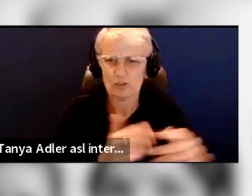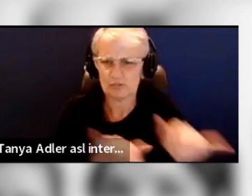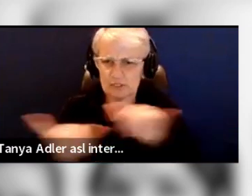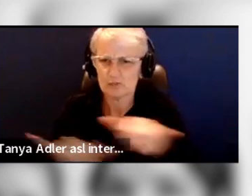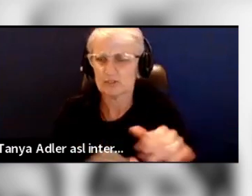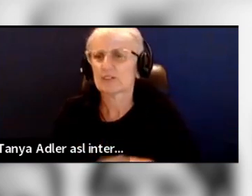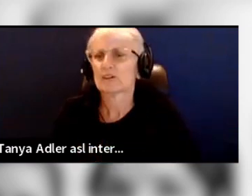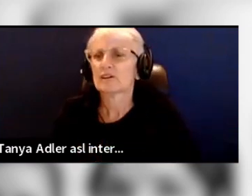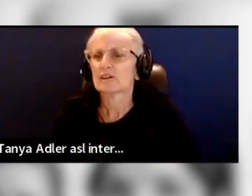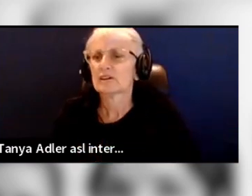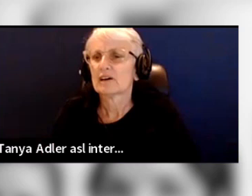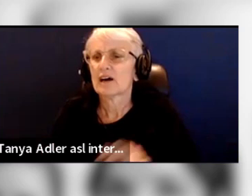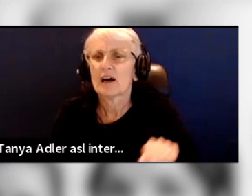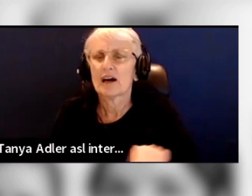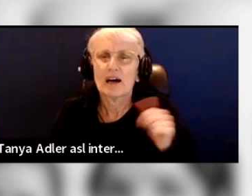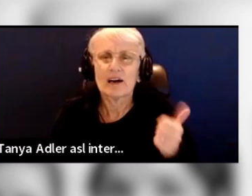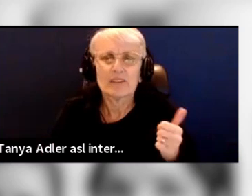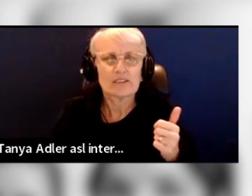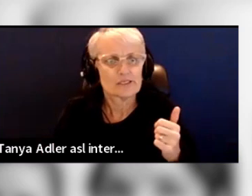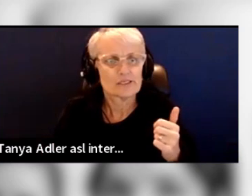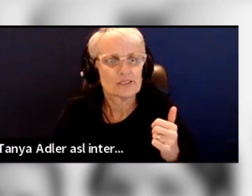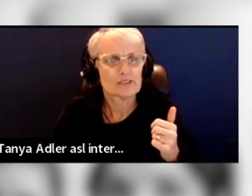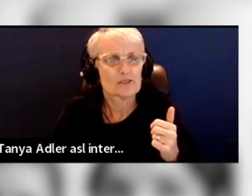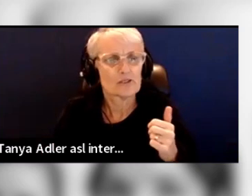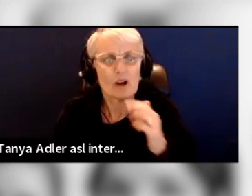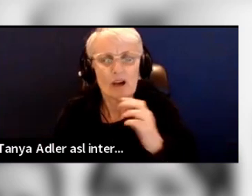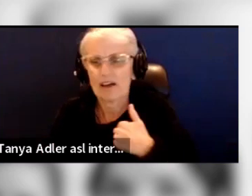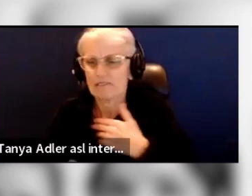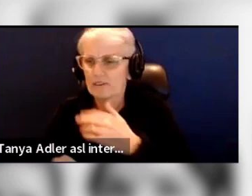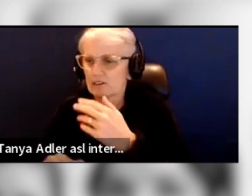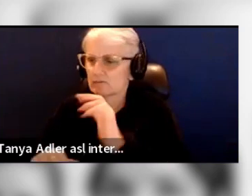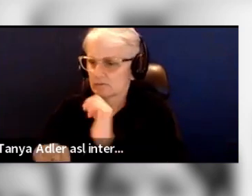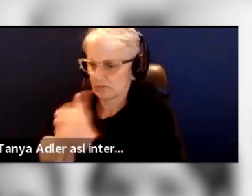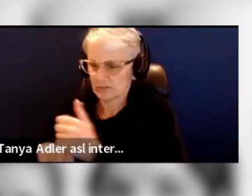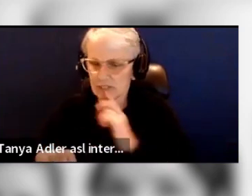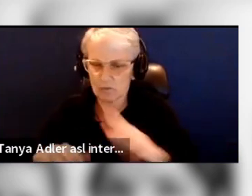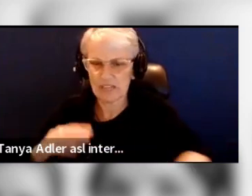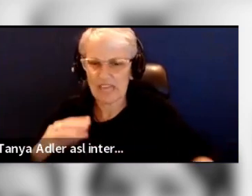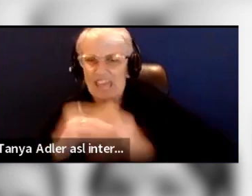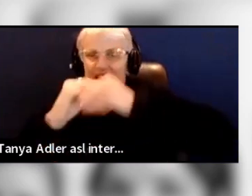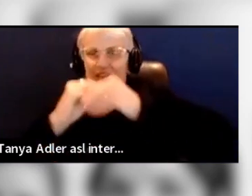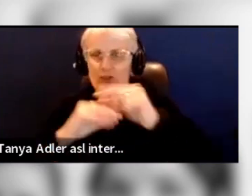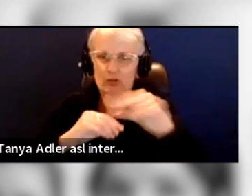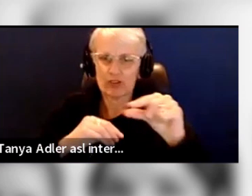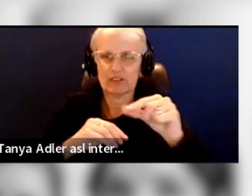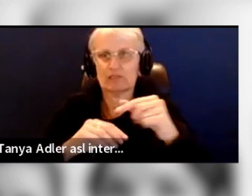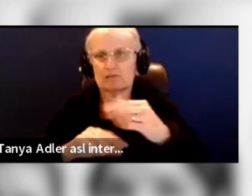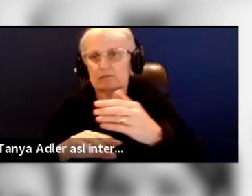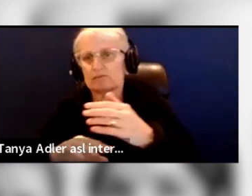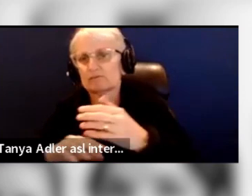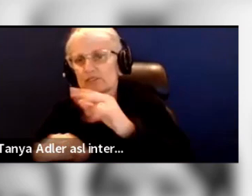then some will include that, to their existing ideas just in order to meet this program. Now, oftentimes